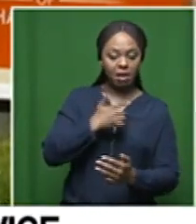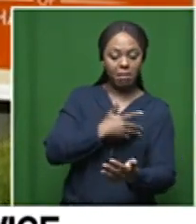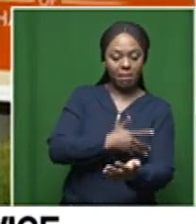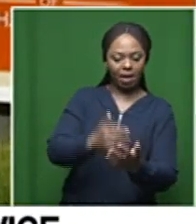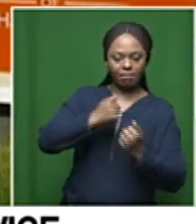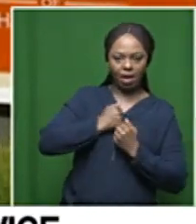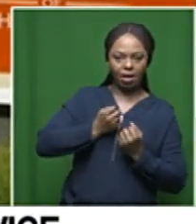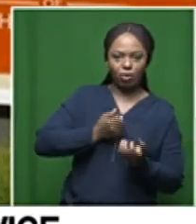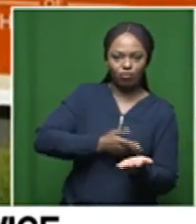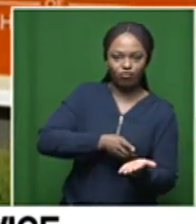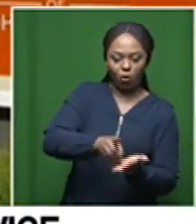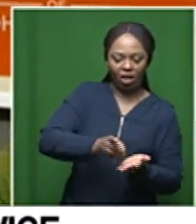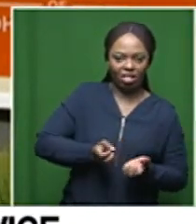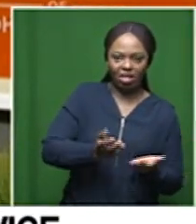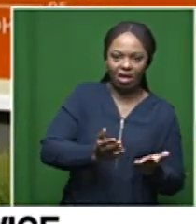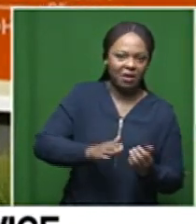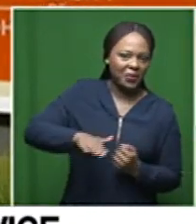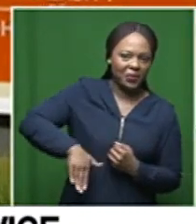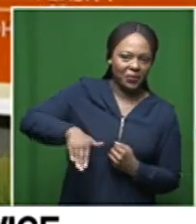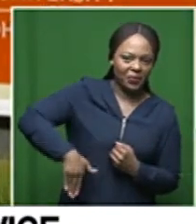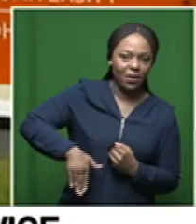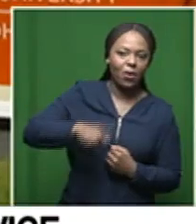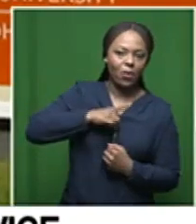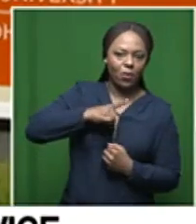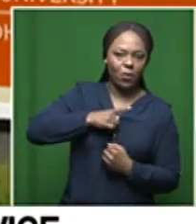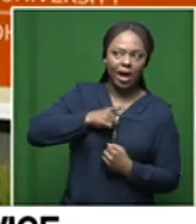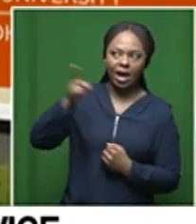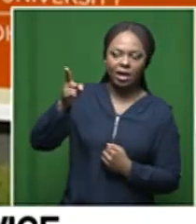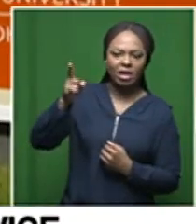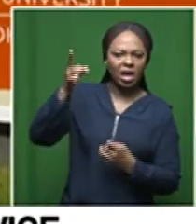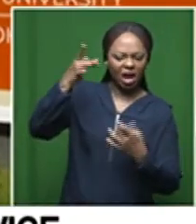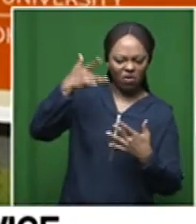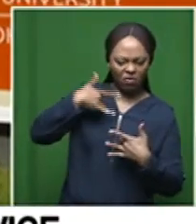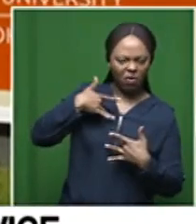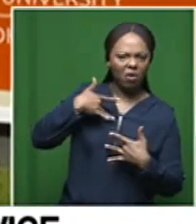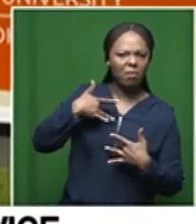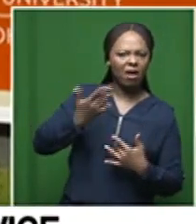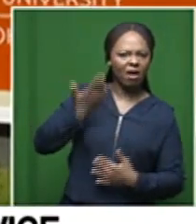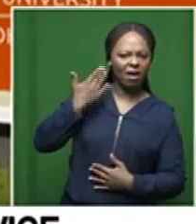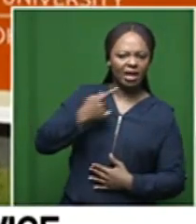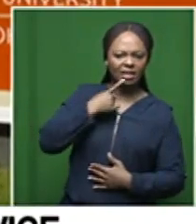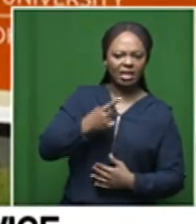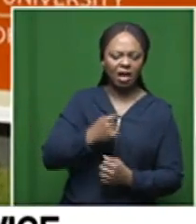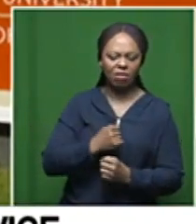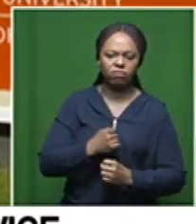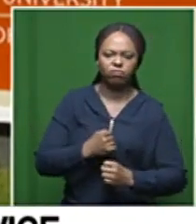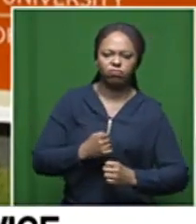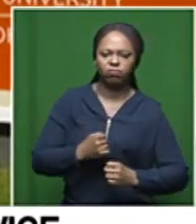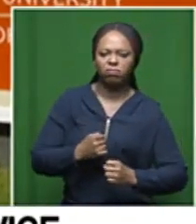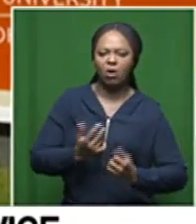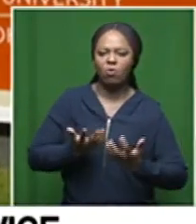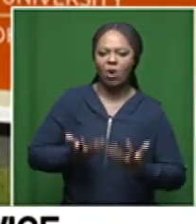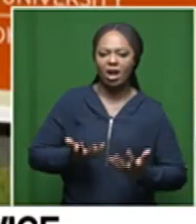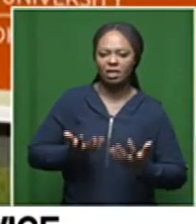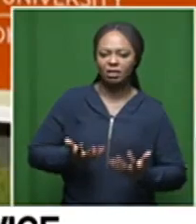blood, but that was because they told me that my weight doesn't allow me to.